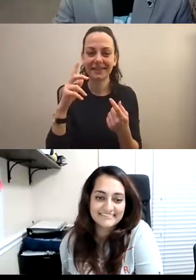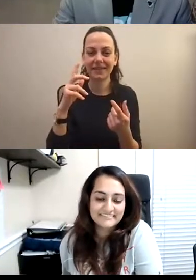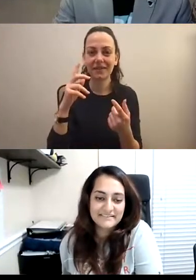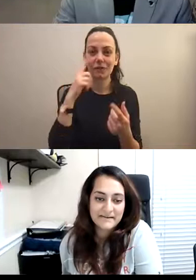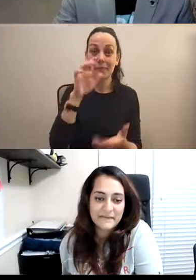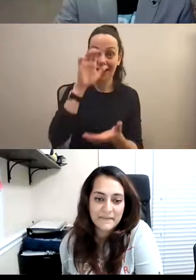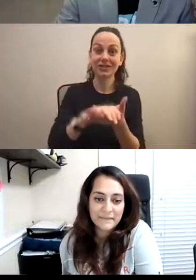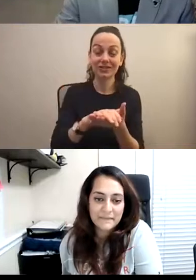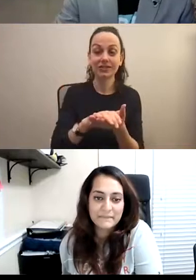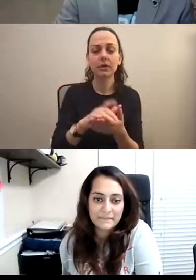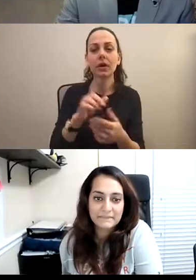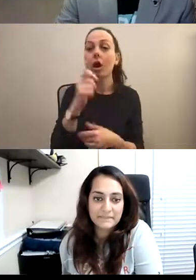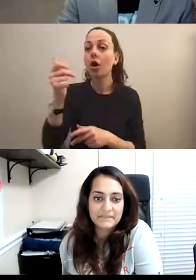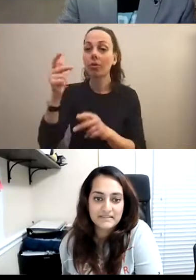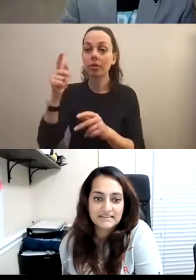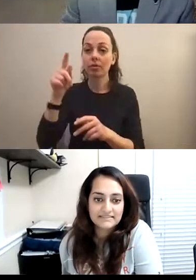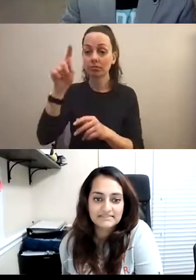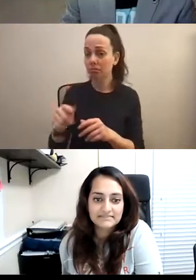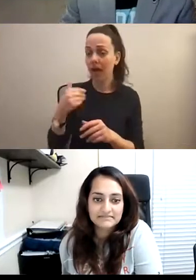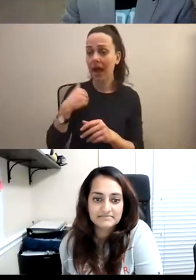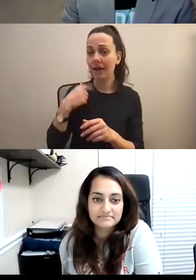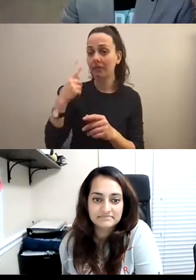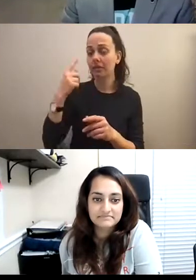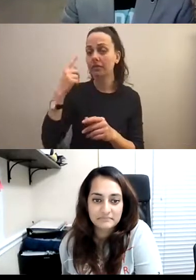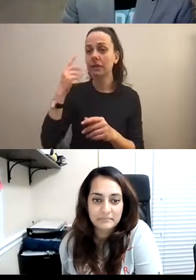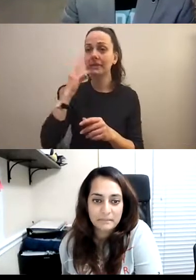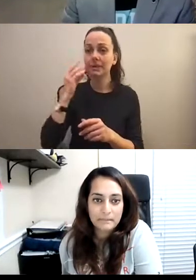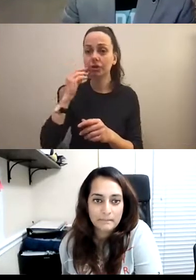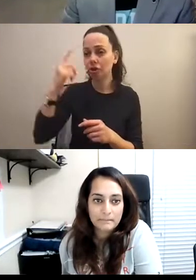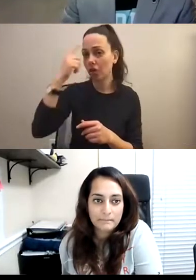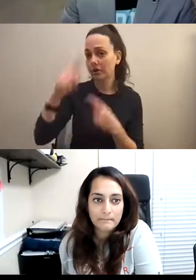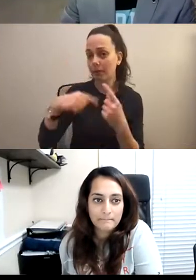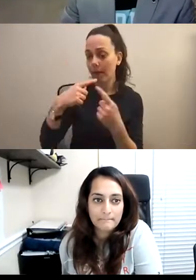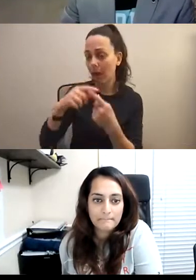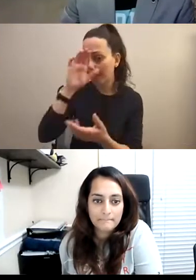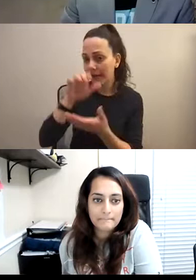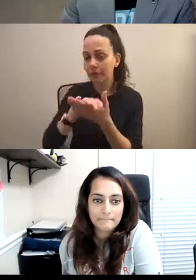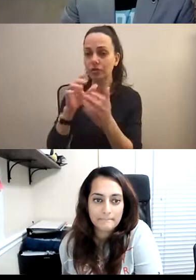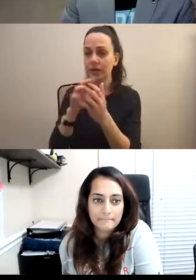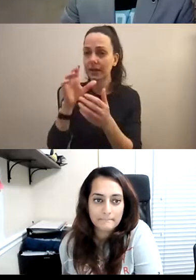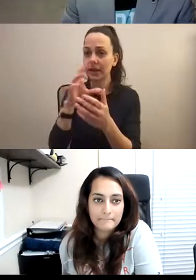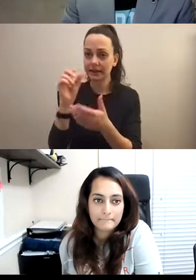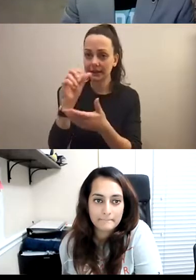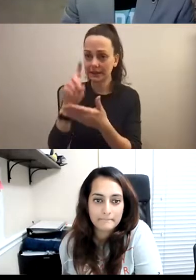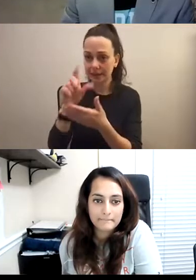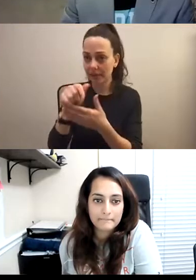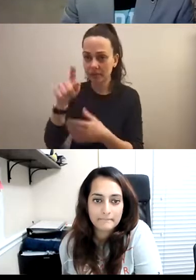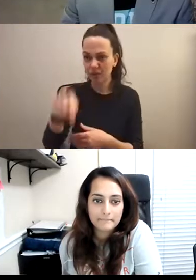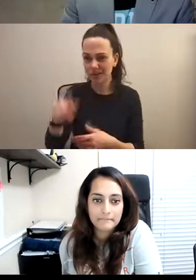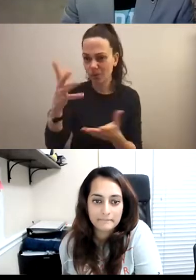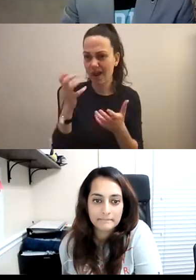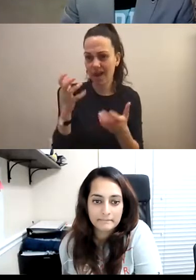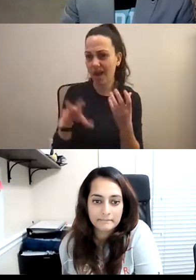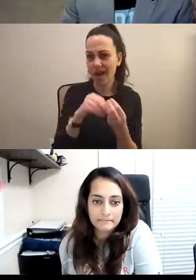marriage. Does anybody else have any thoughts on marriage and disability that they want to